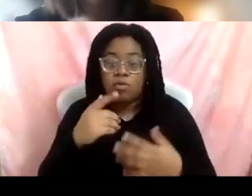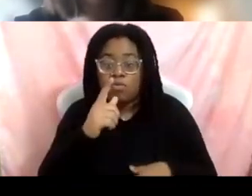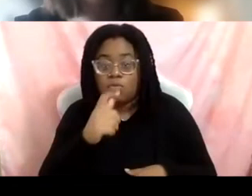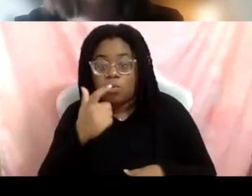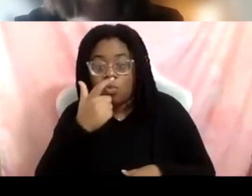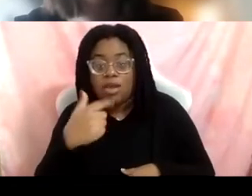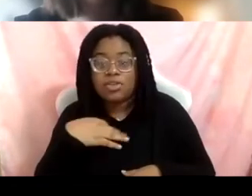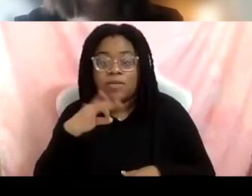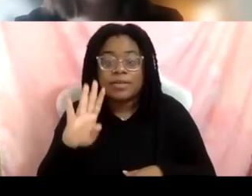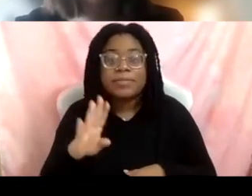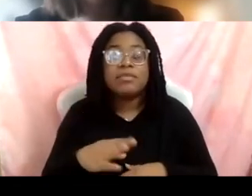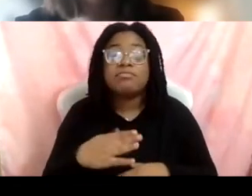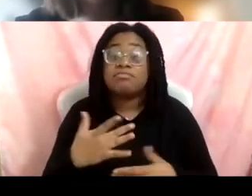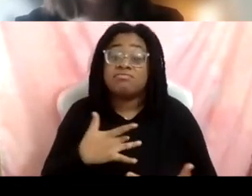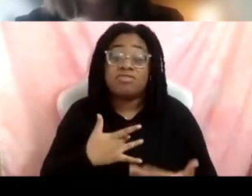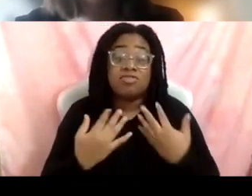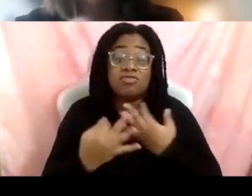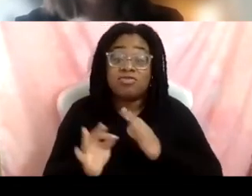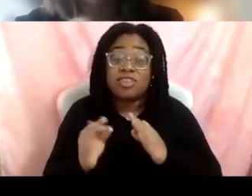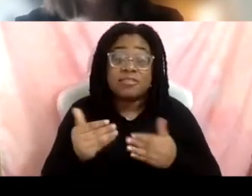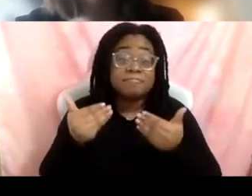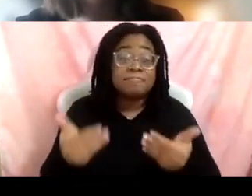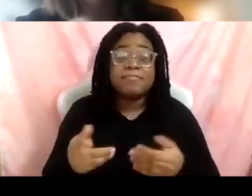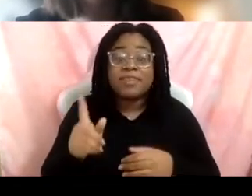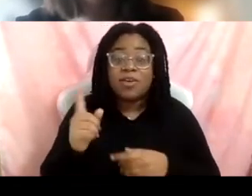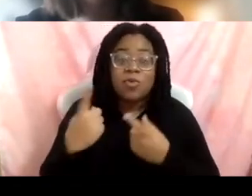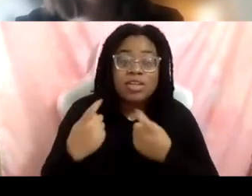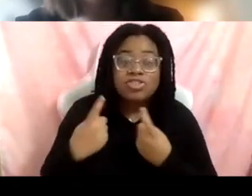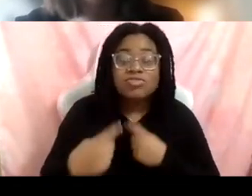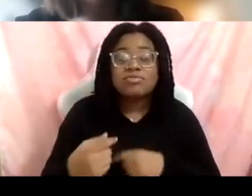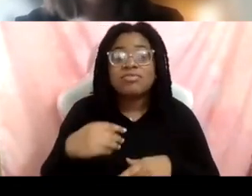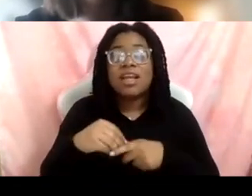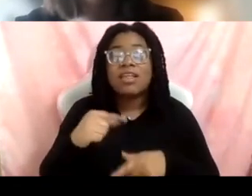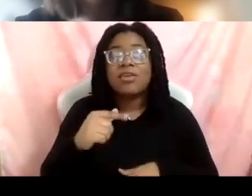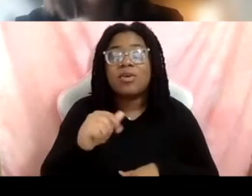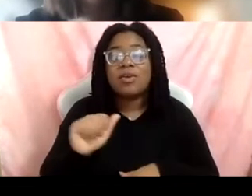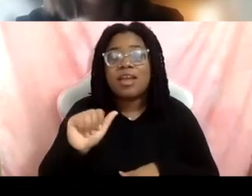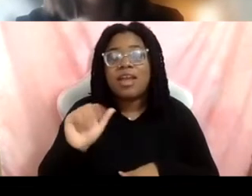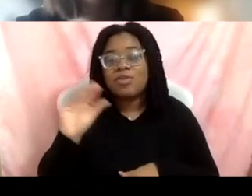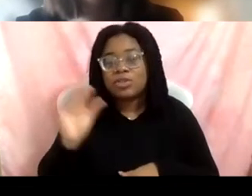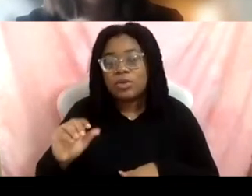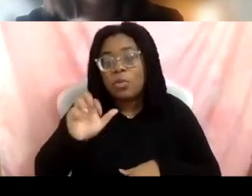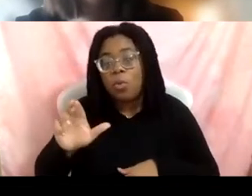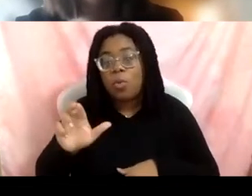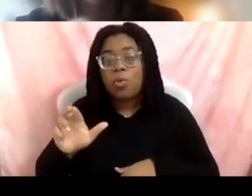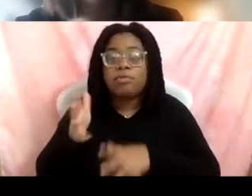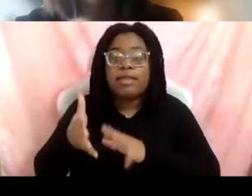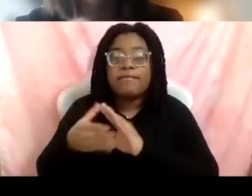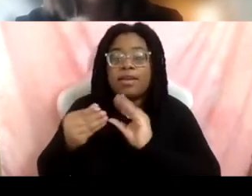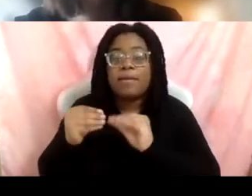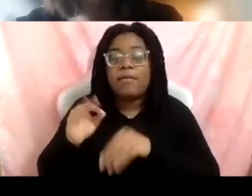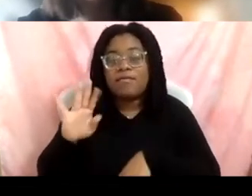Facebook, feel free to put any questions you have into the Q&A box on Zoom or leave a comment on Facebook and we will find it